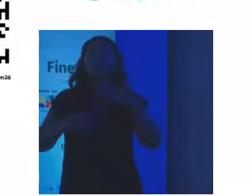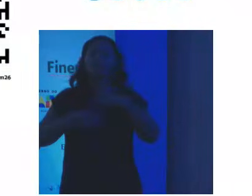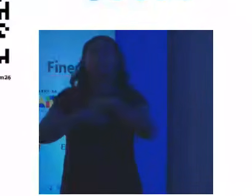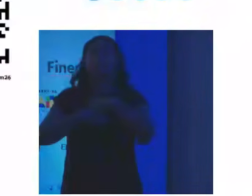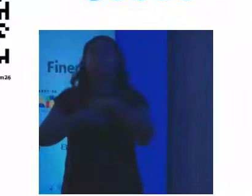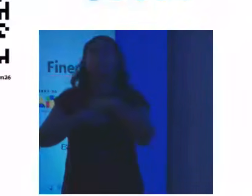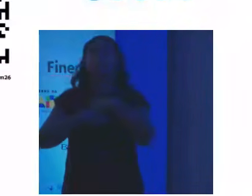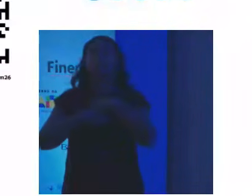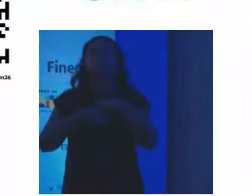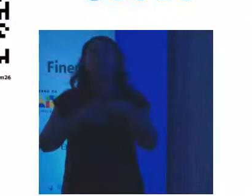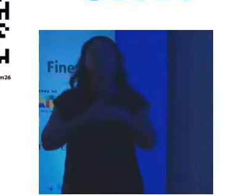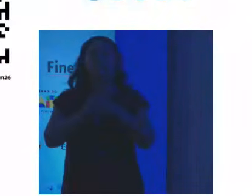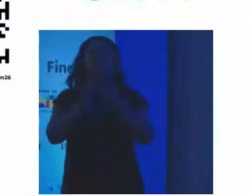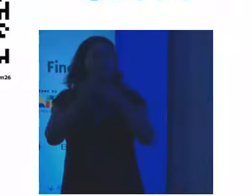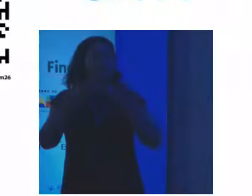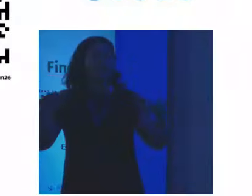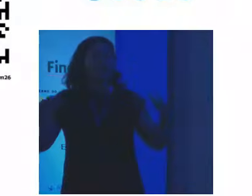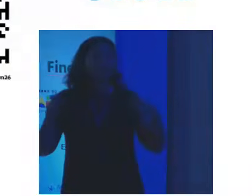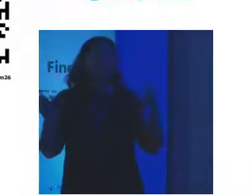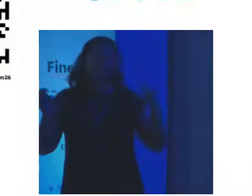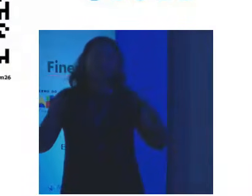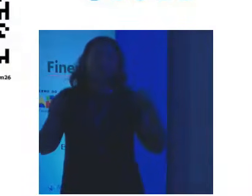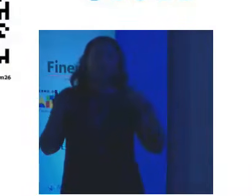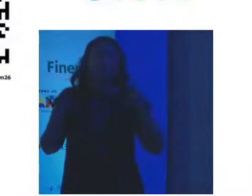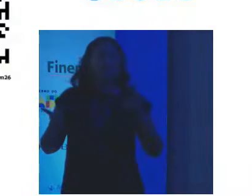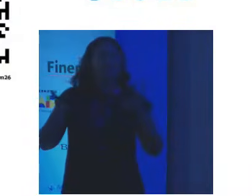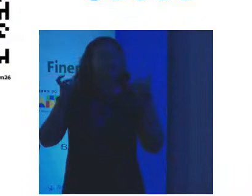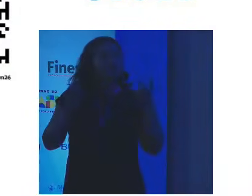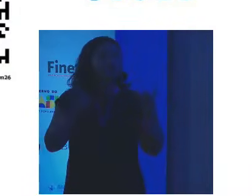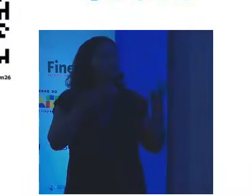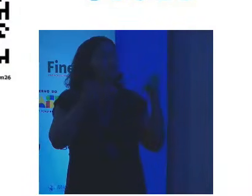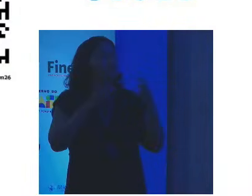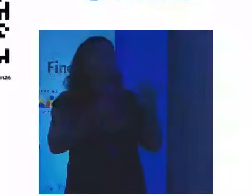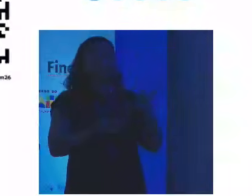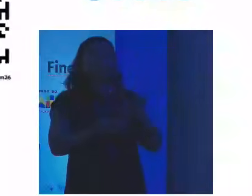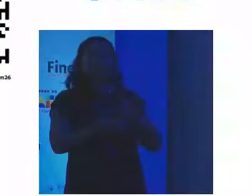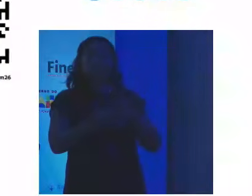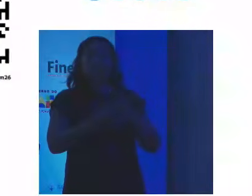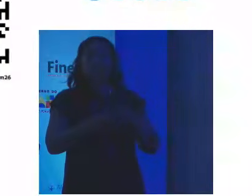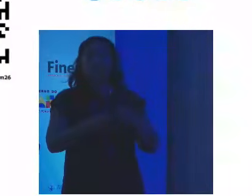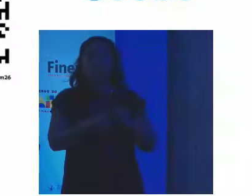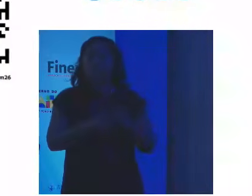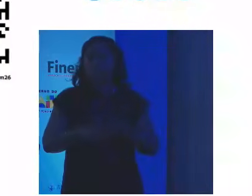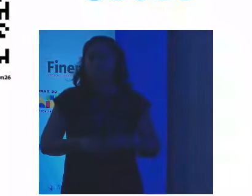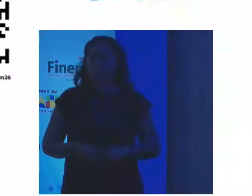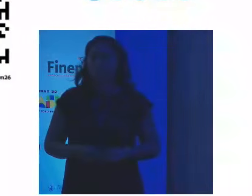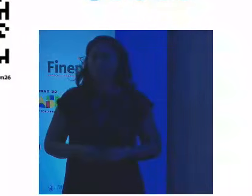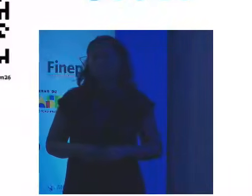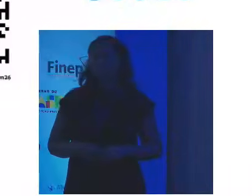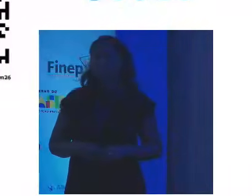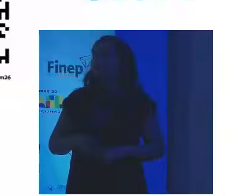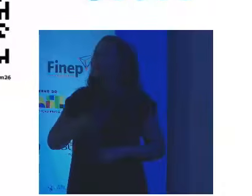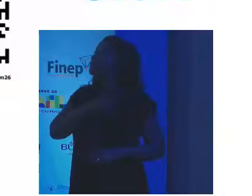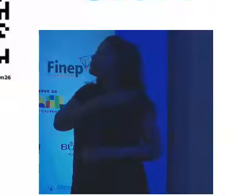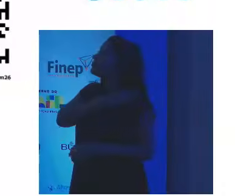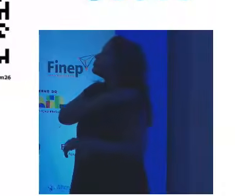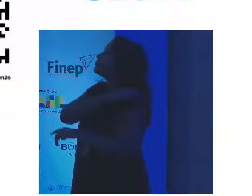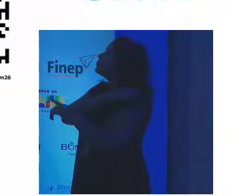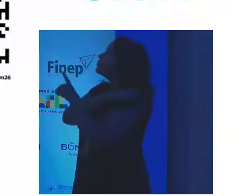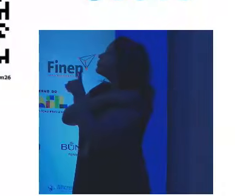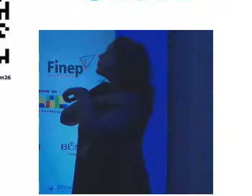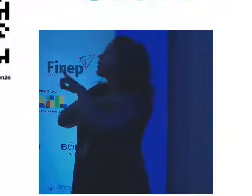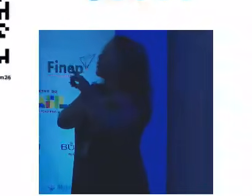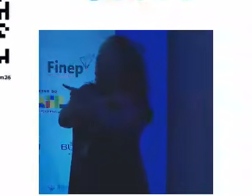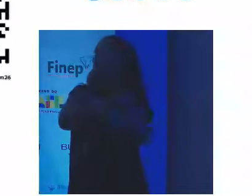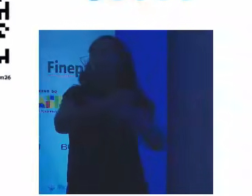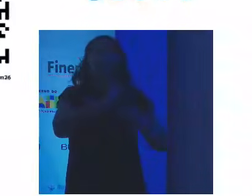can go at sea and then you collect the sargassum, and then you can sell them to the ones that will create energy with